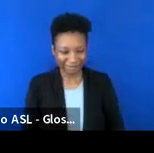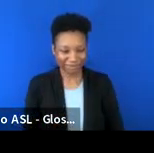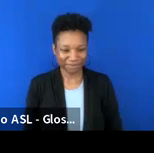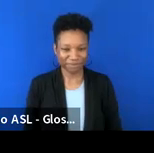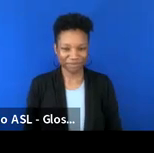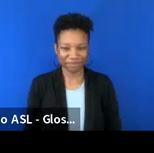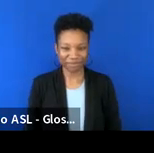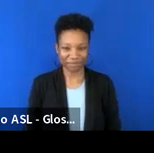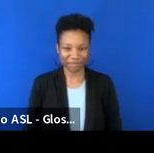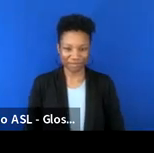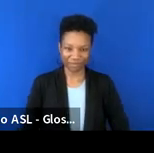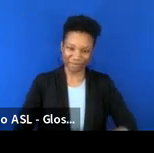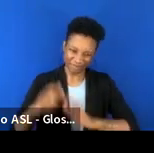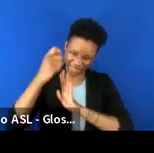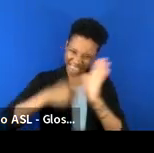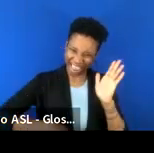And go.